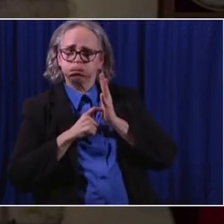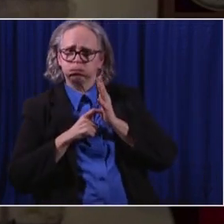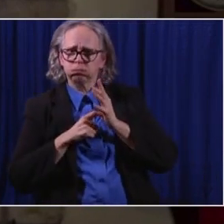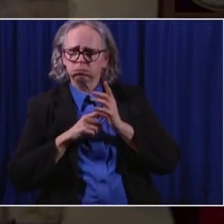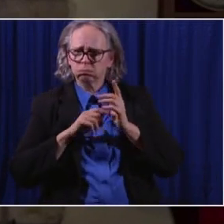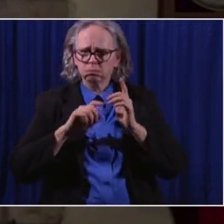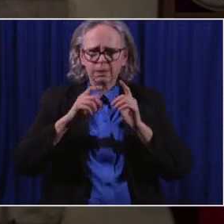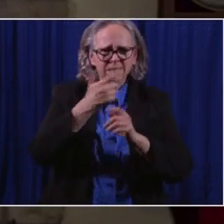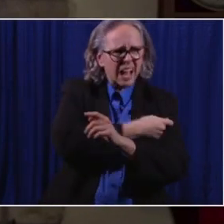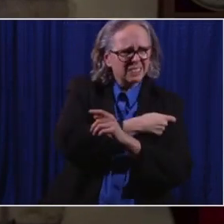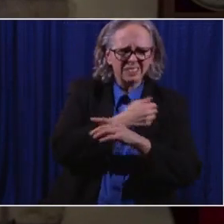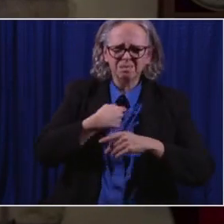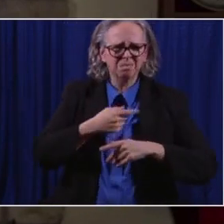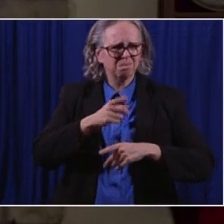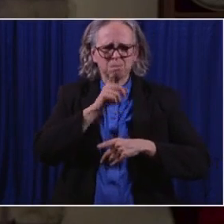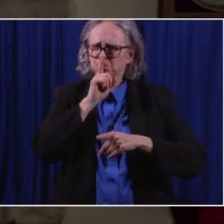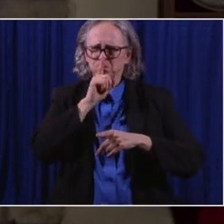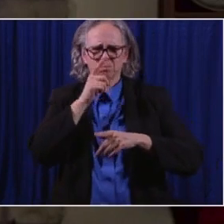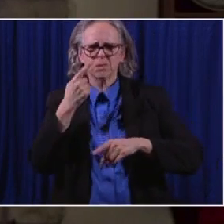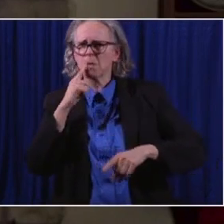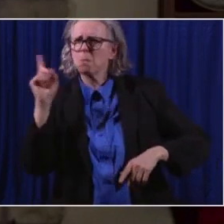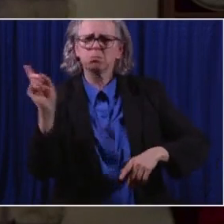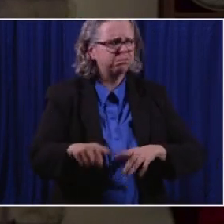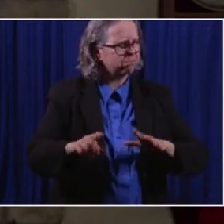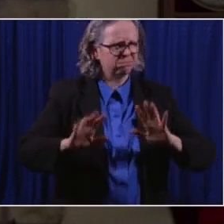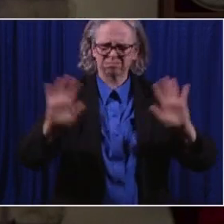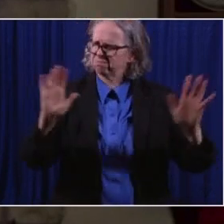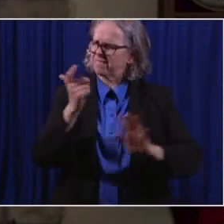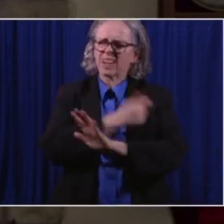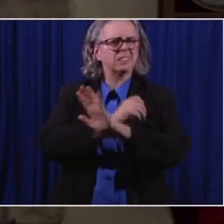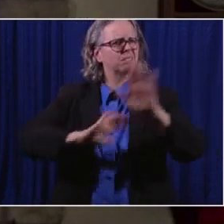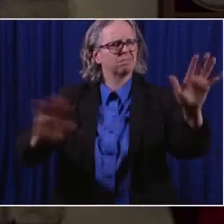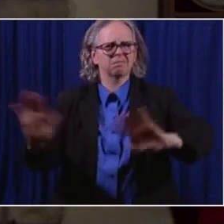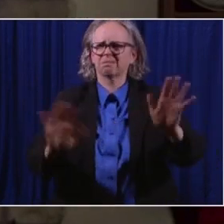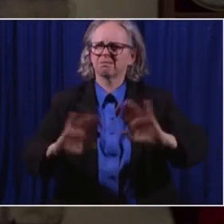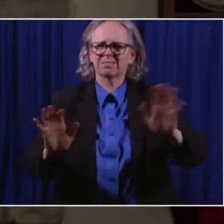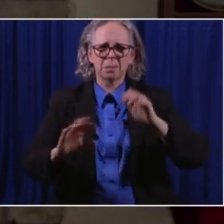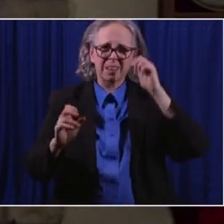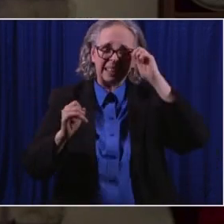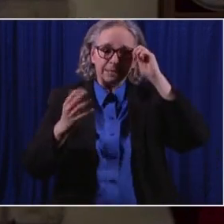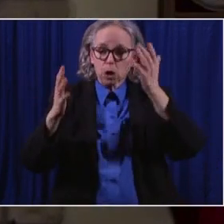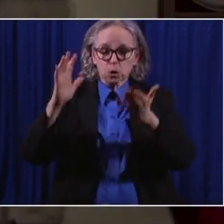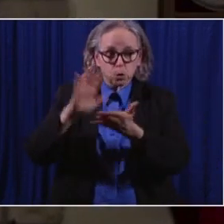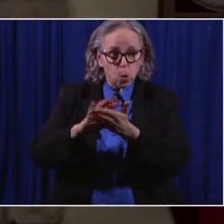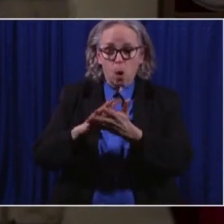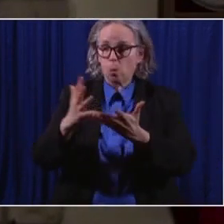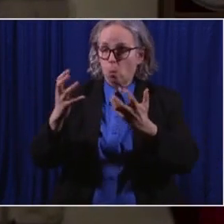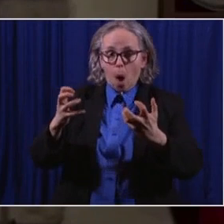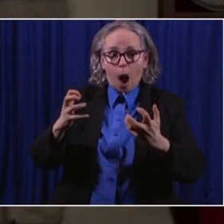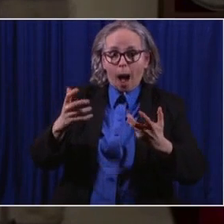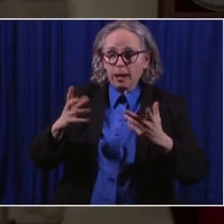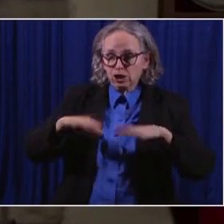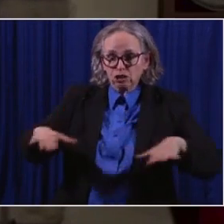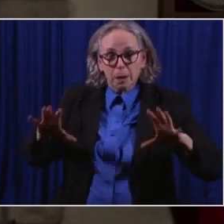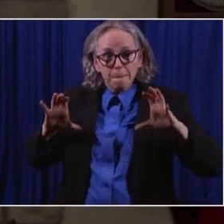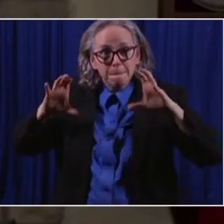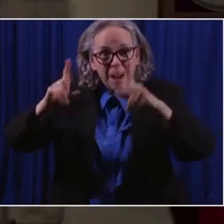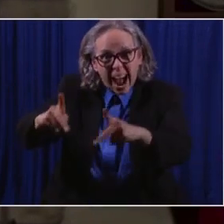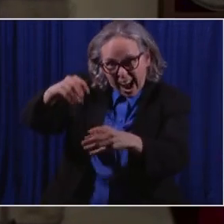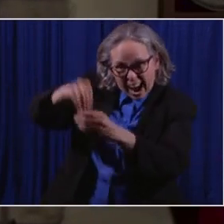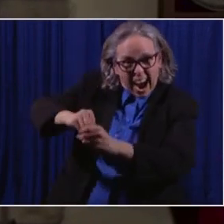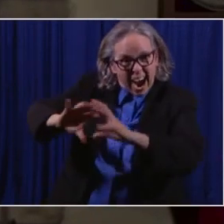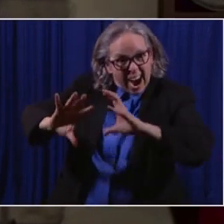to get vaccinated. But if a school wants to go back and says we're going to go back, then anybody who